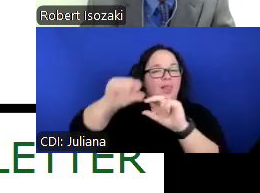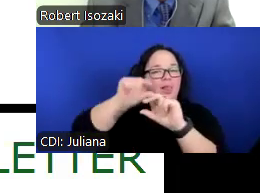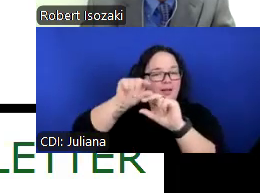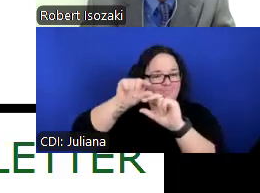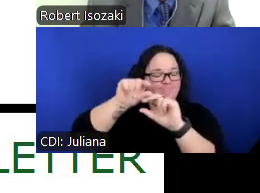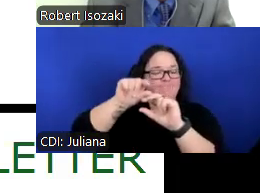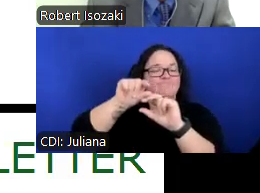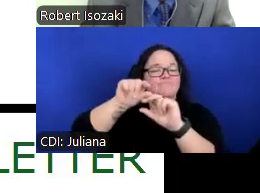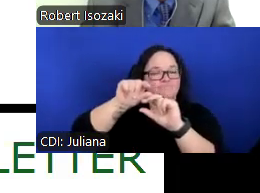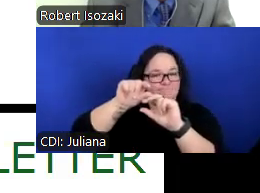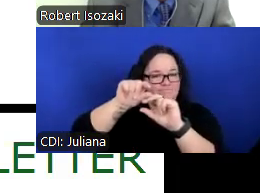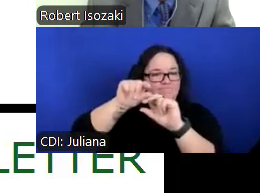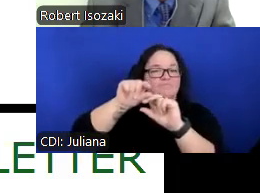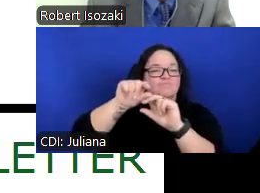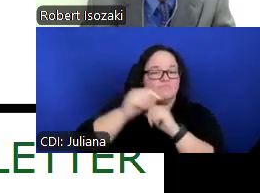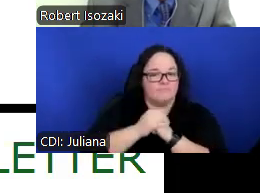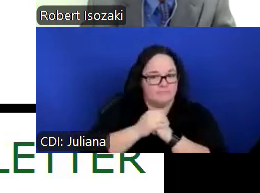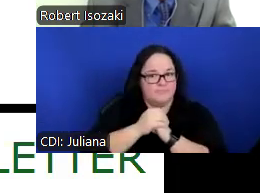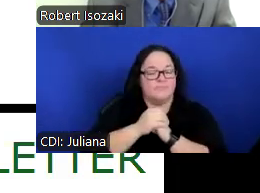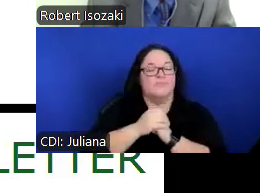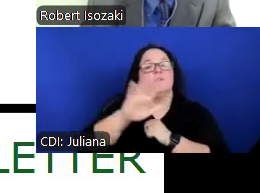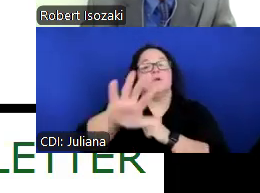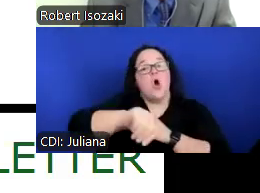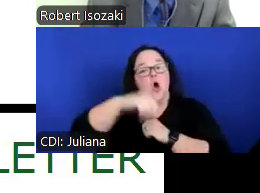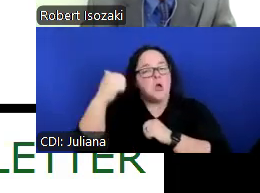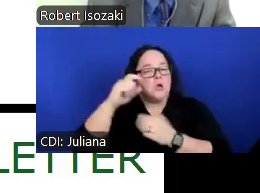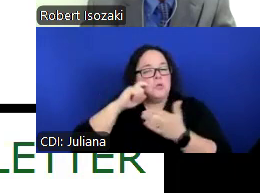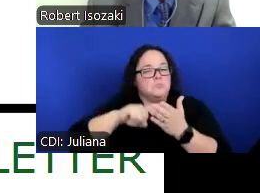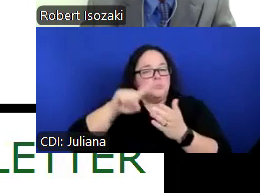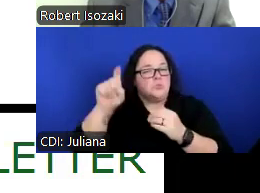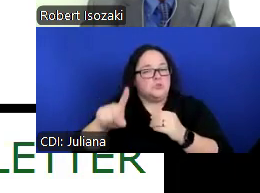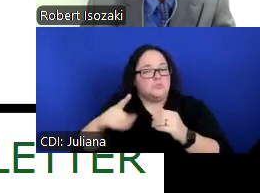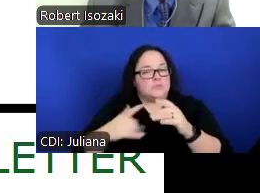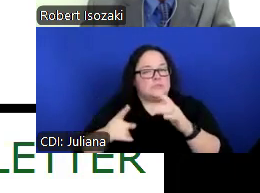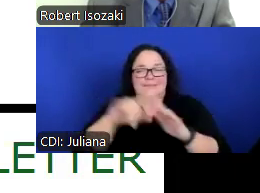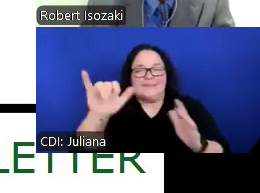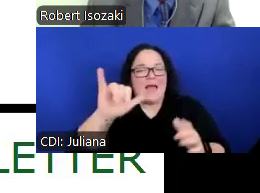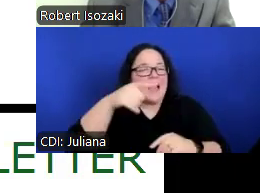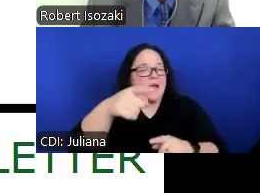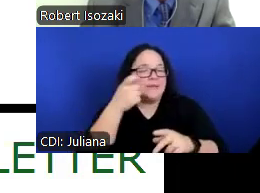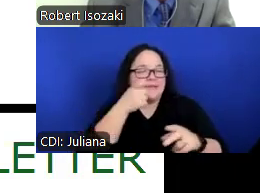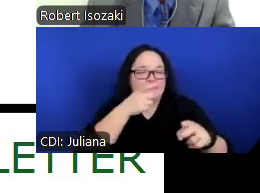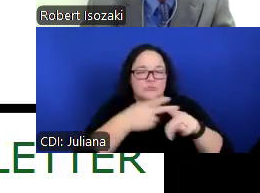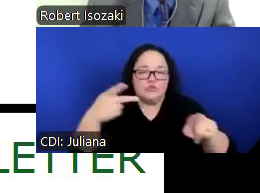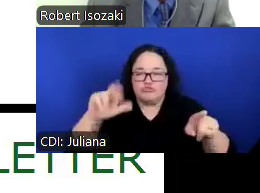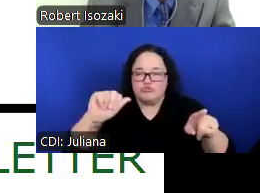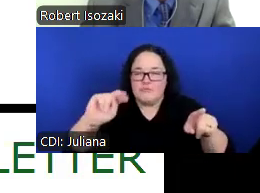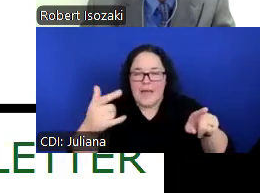Another question is, like Assessor Prang mentioned, does M&C apply to land value? And absolutely, yes, it